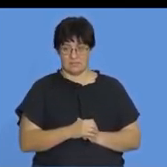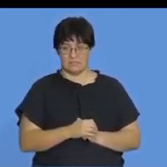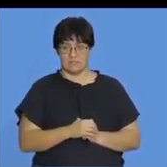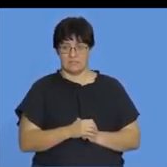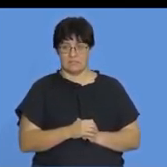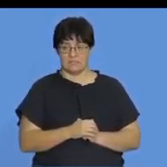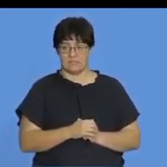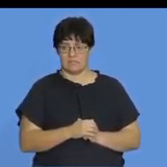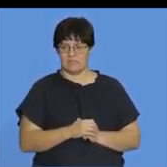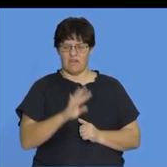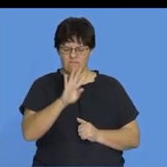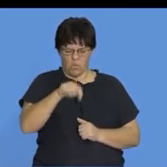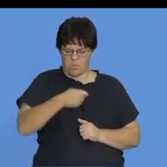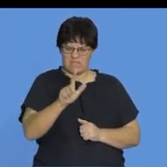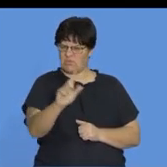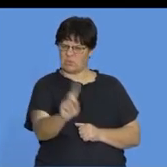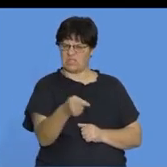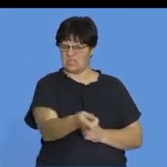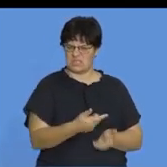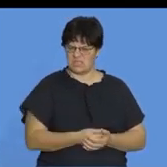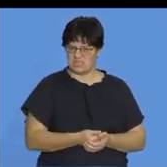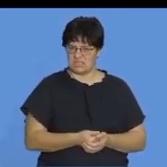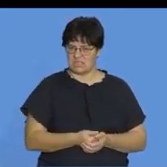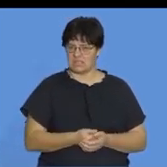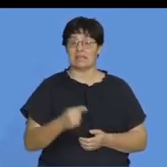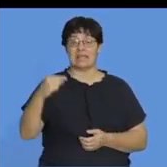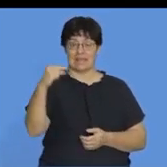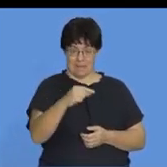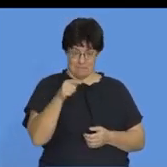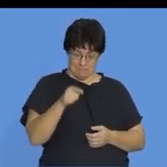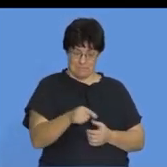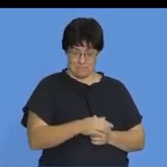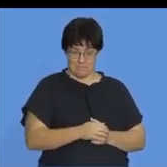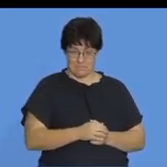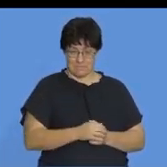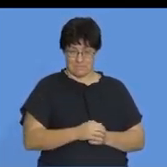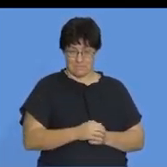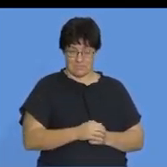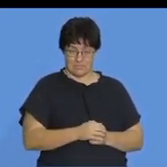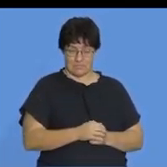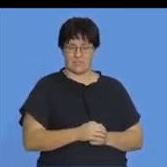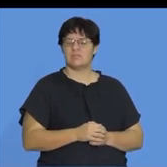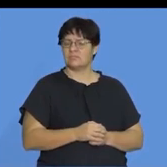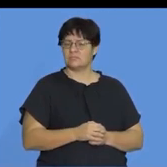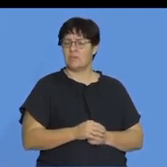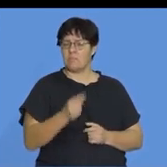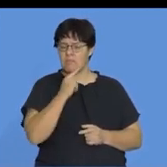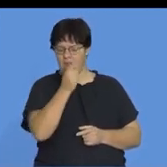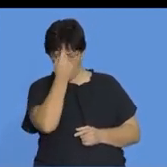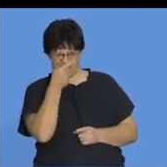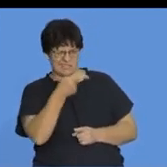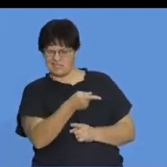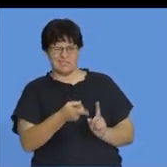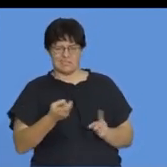4.7, right? Now, what is this 4.7 grams? Right, let's break this down and bring this